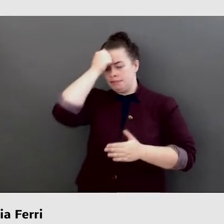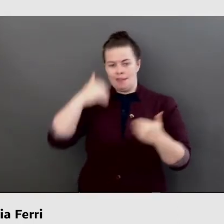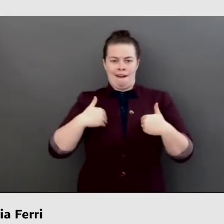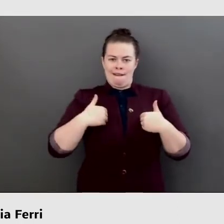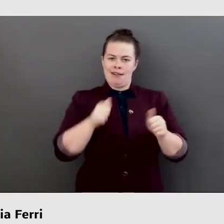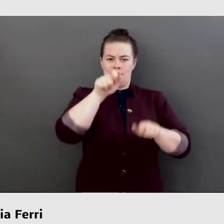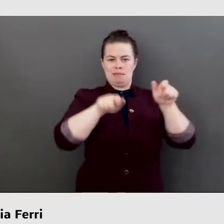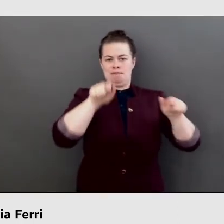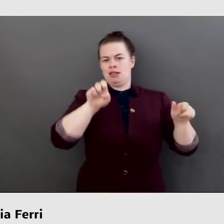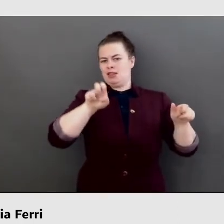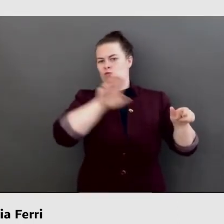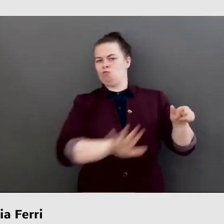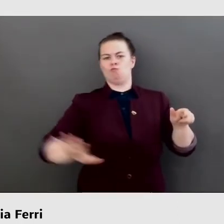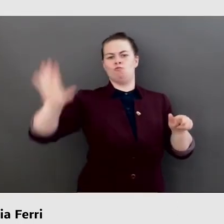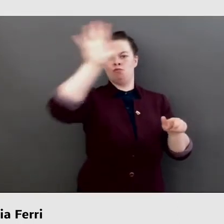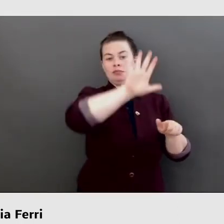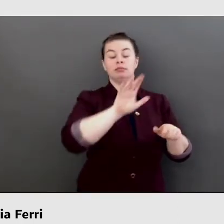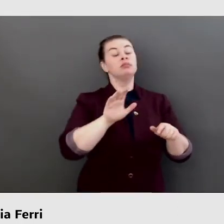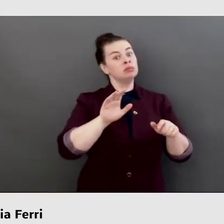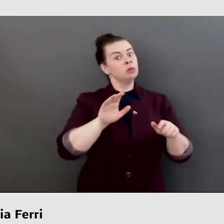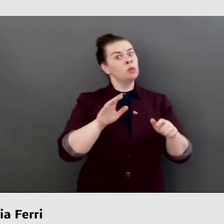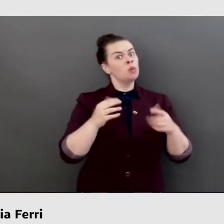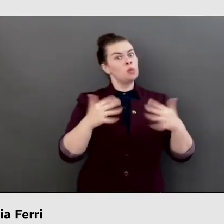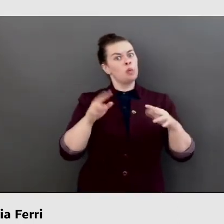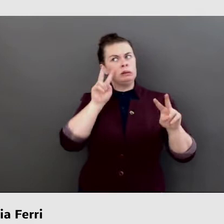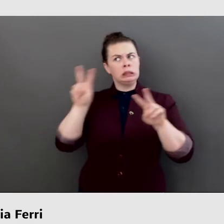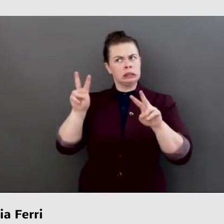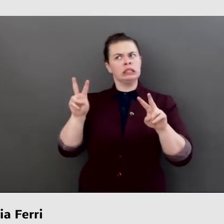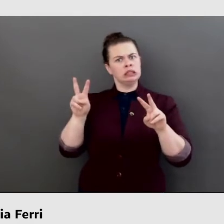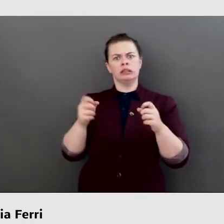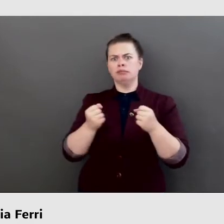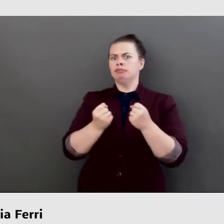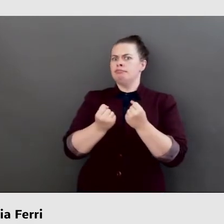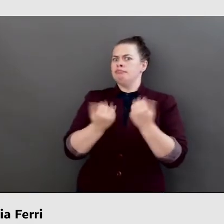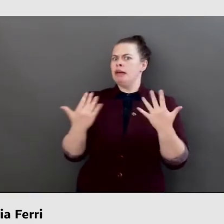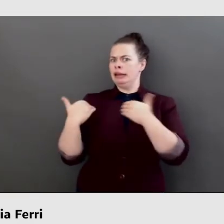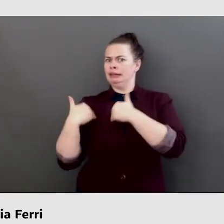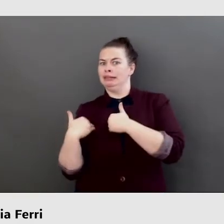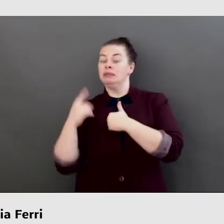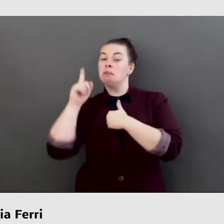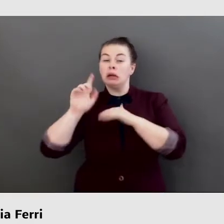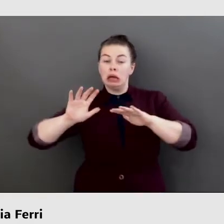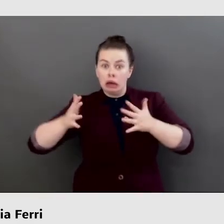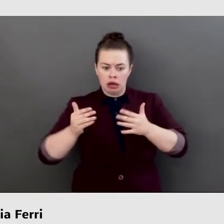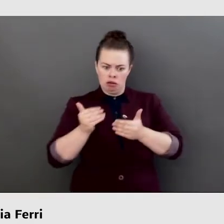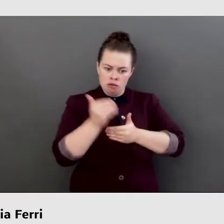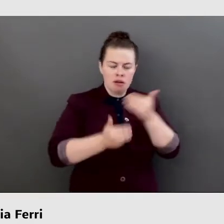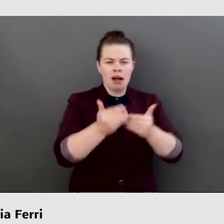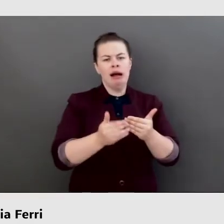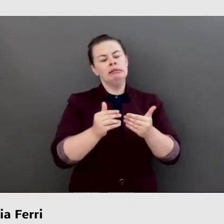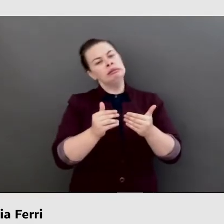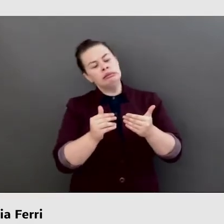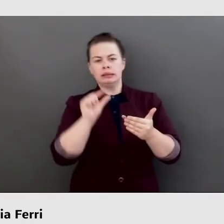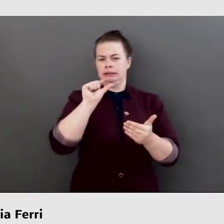In spite of this, the EU health competencies are quite limited. The EU has competence only